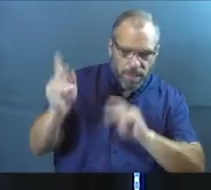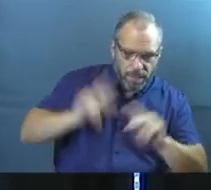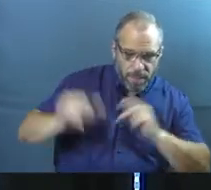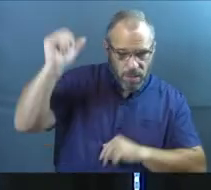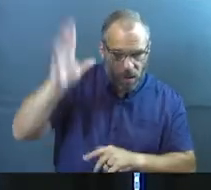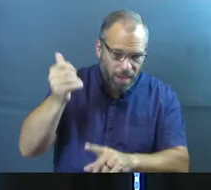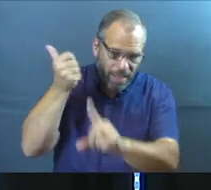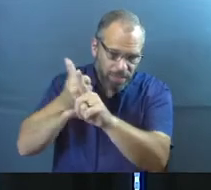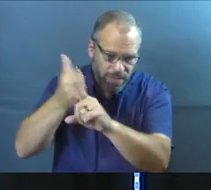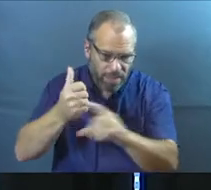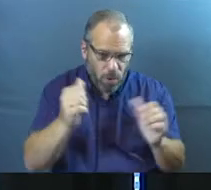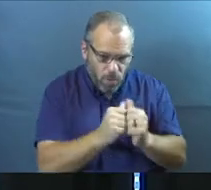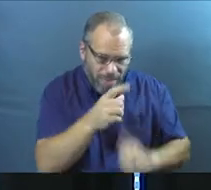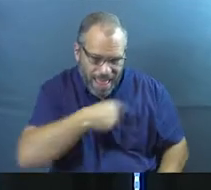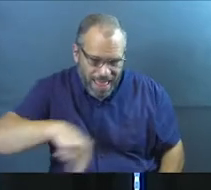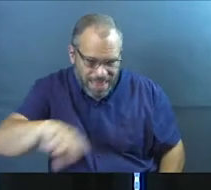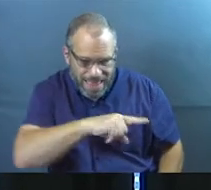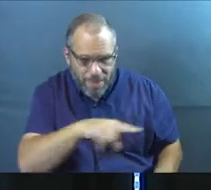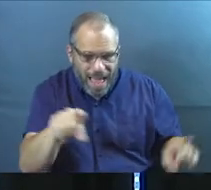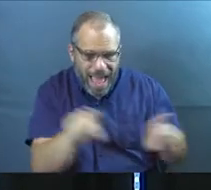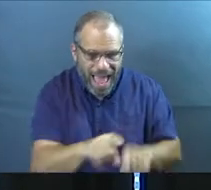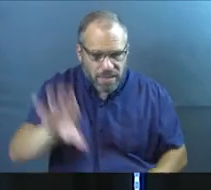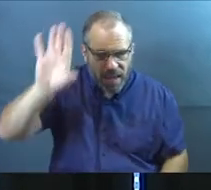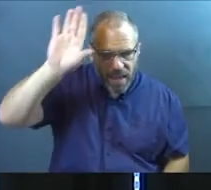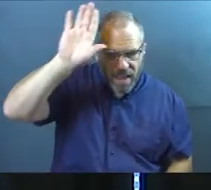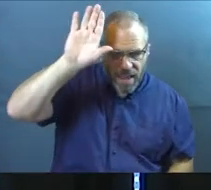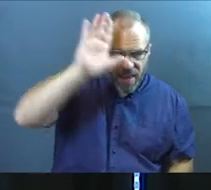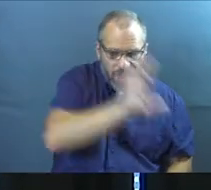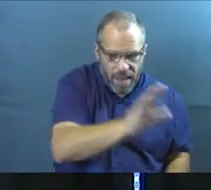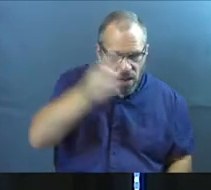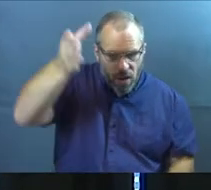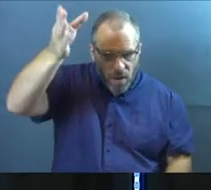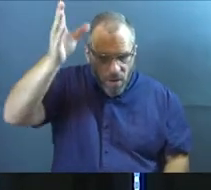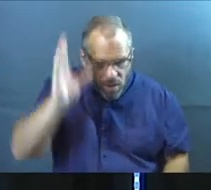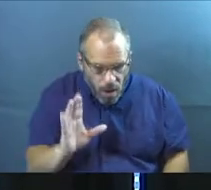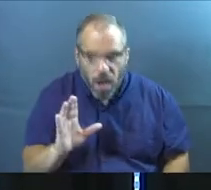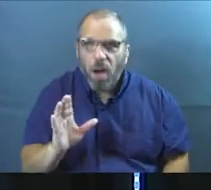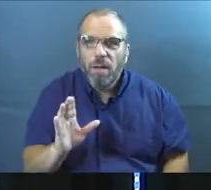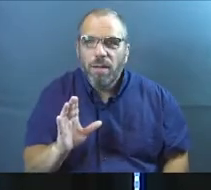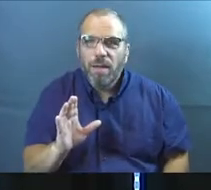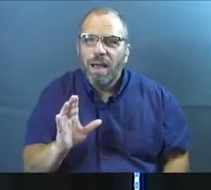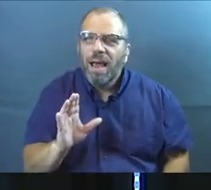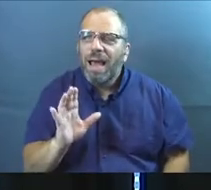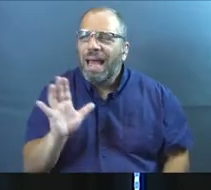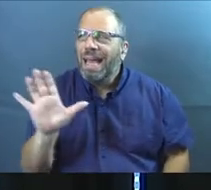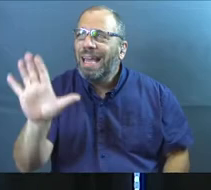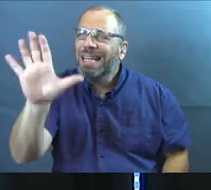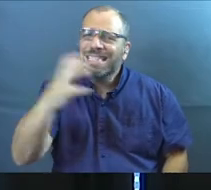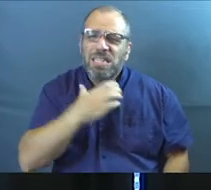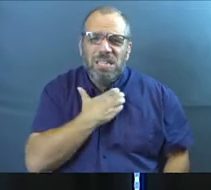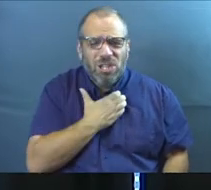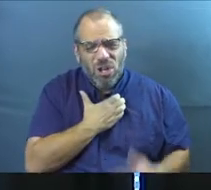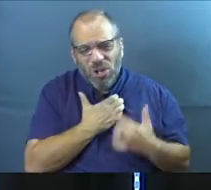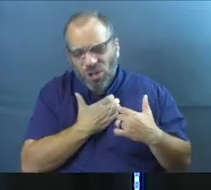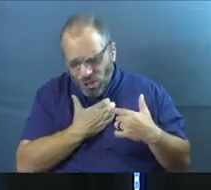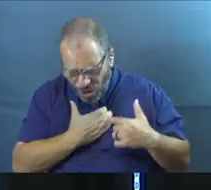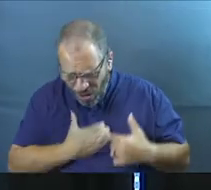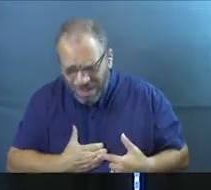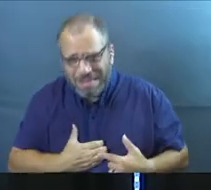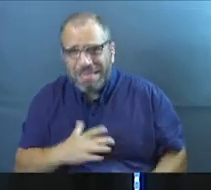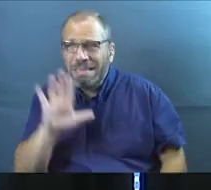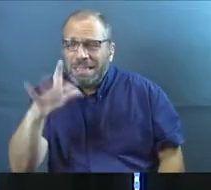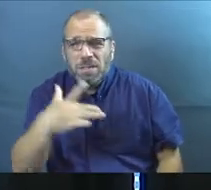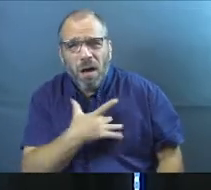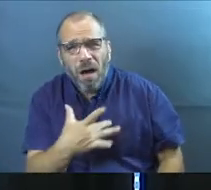God himself will be with them as their God. It's the longing of God, his